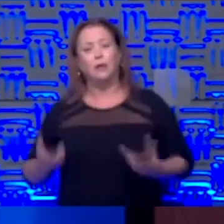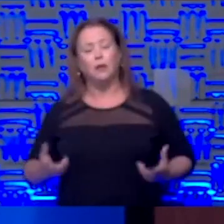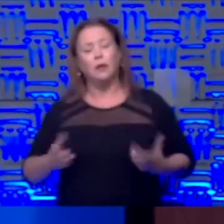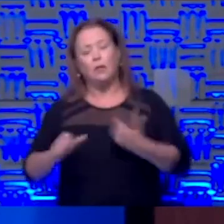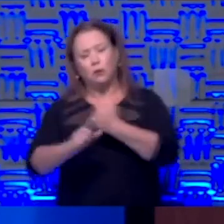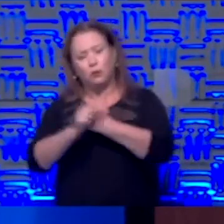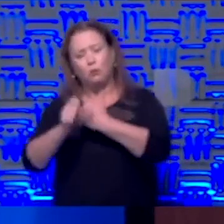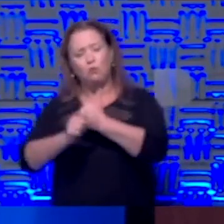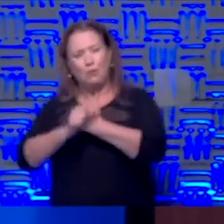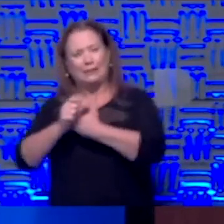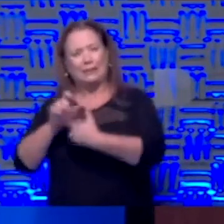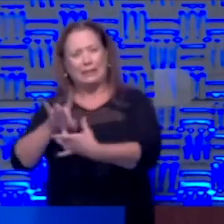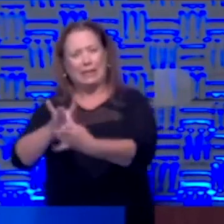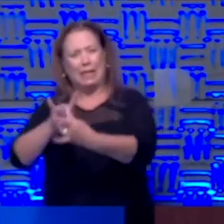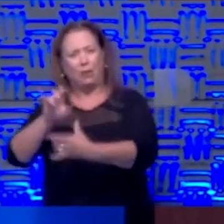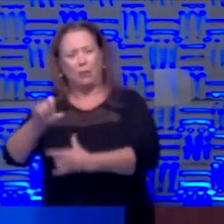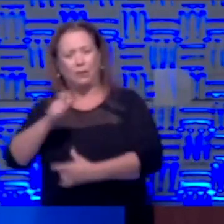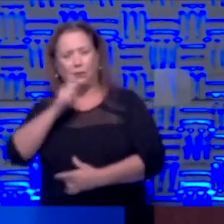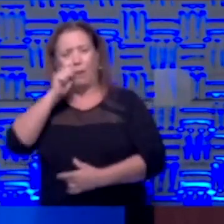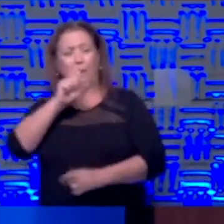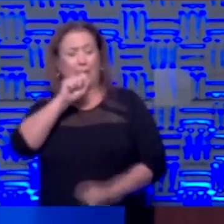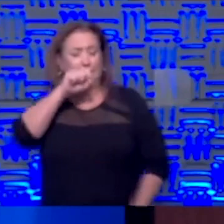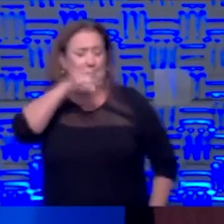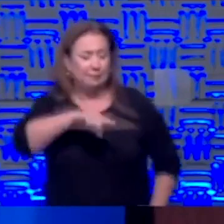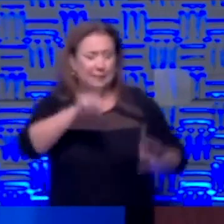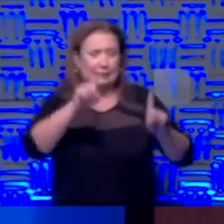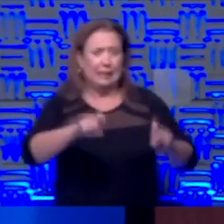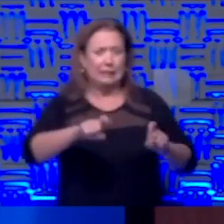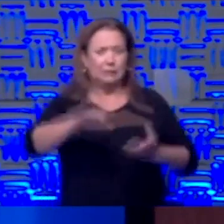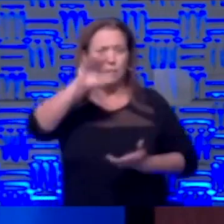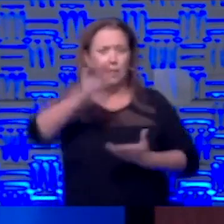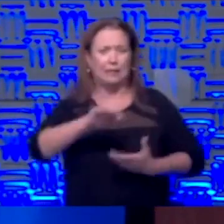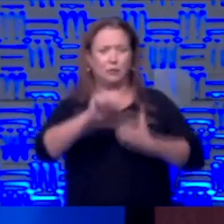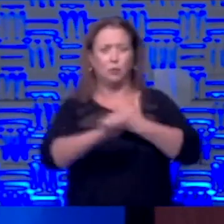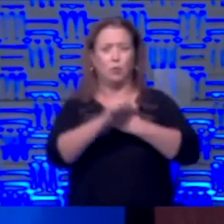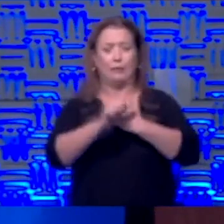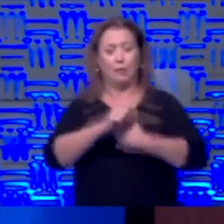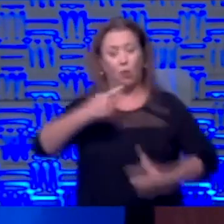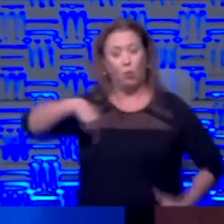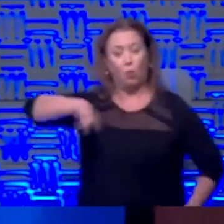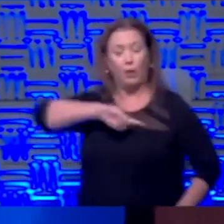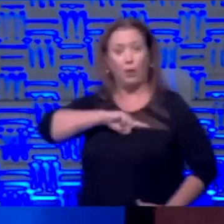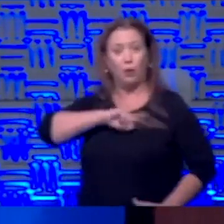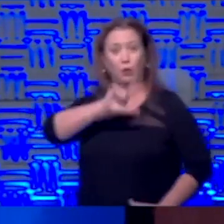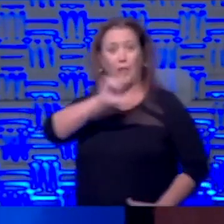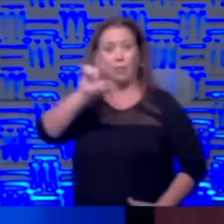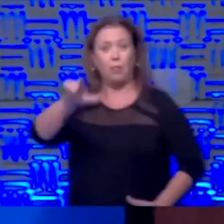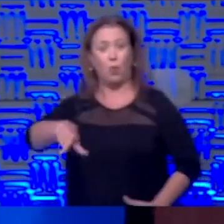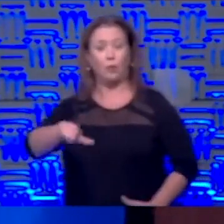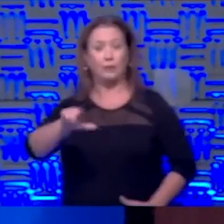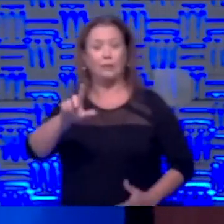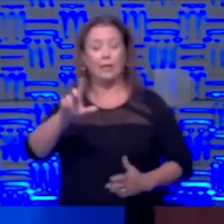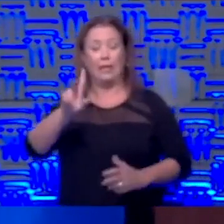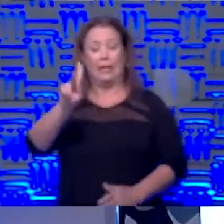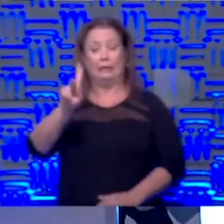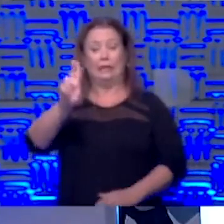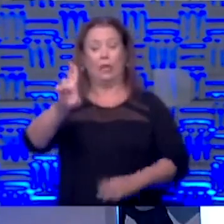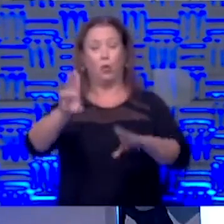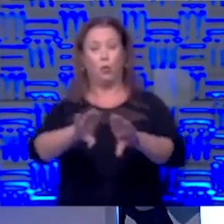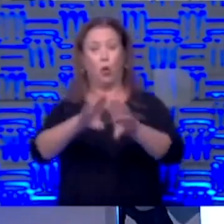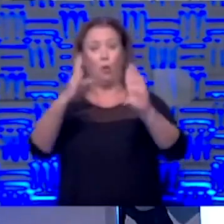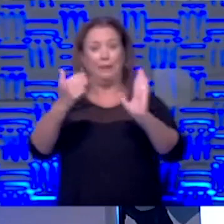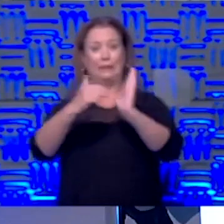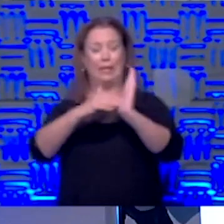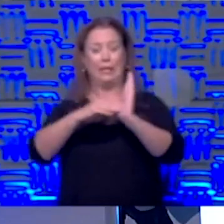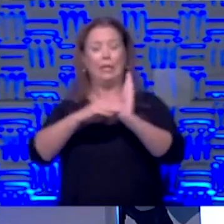risks associated with it. But the spit testing, not so much. And I think we're going to do that on the Lawrence campus, Dana, as KU reopens,